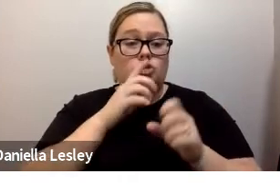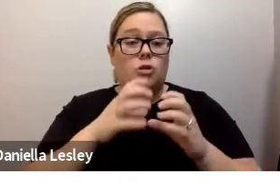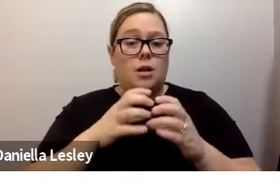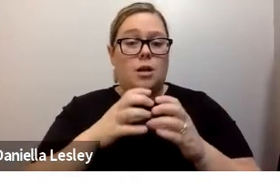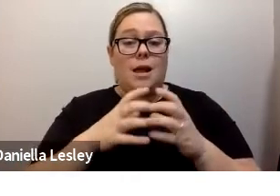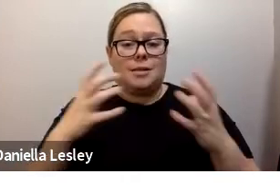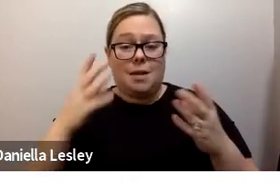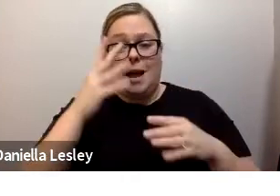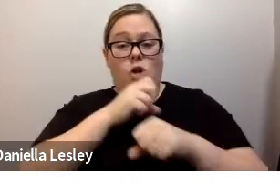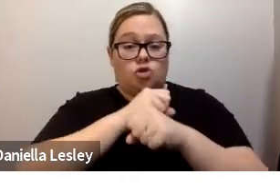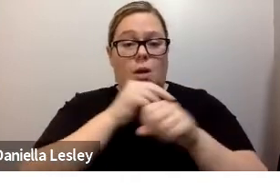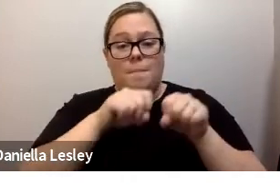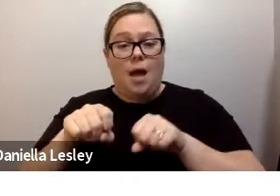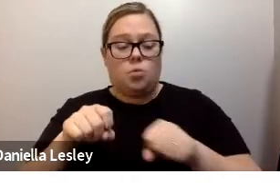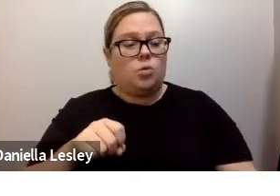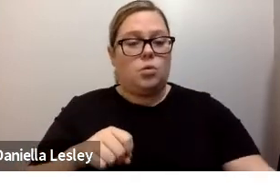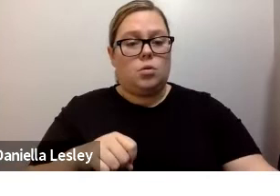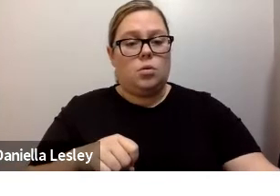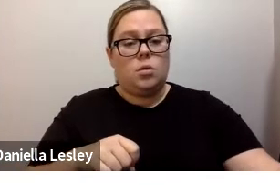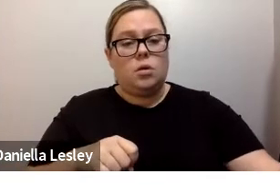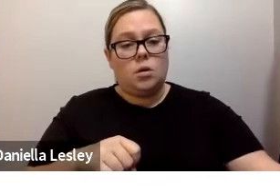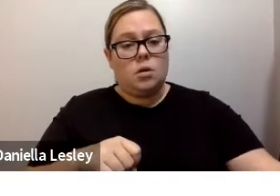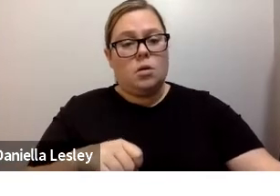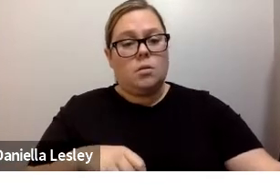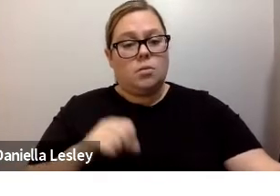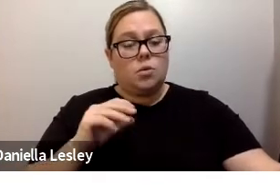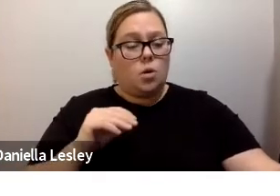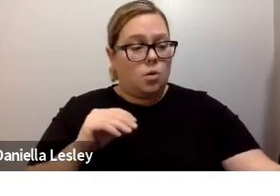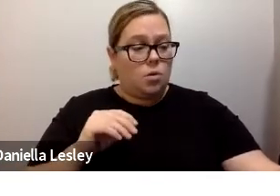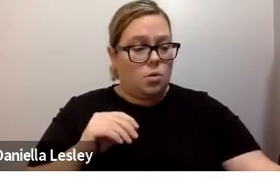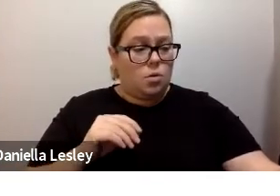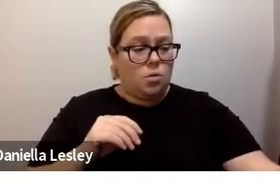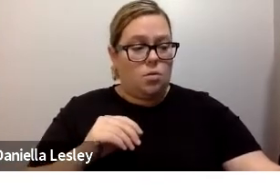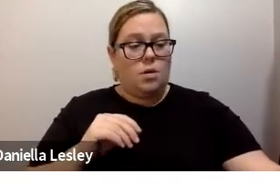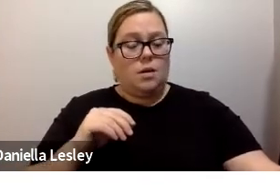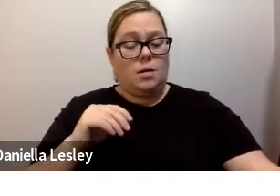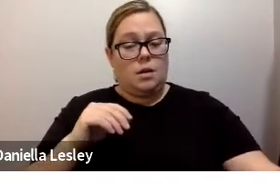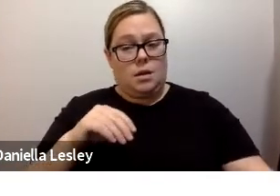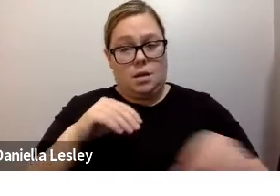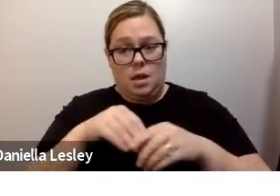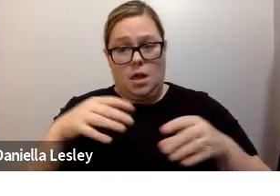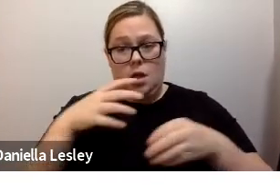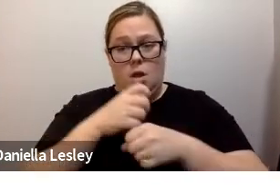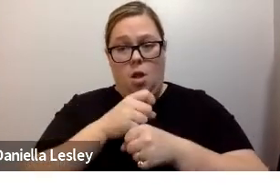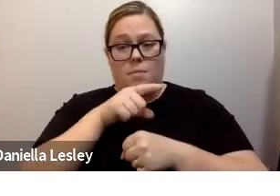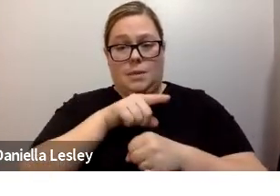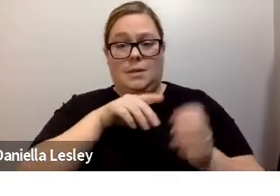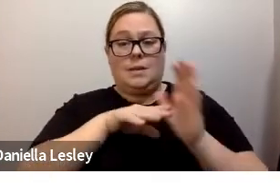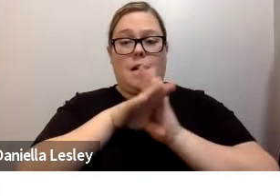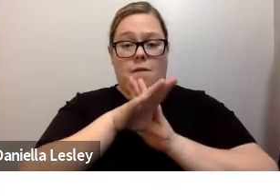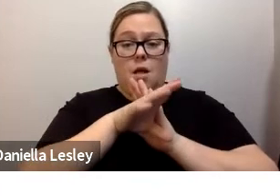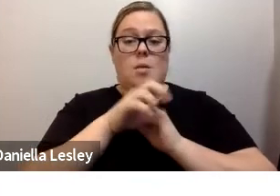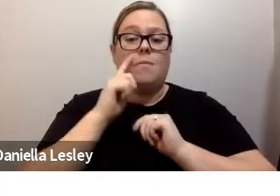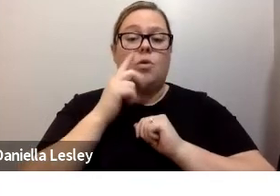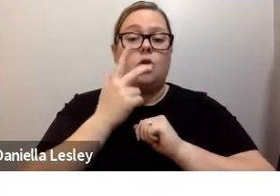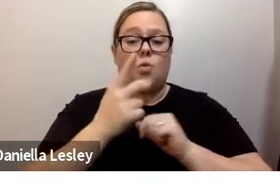partners. In summary, the AVID program has been developed to meet 3 broad criteria.